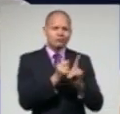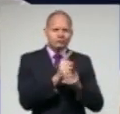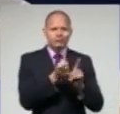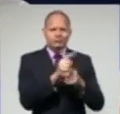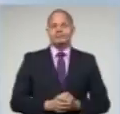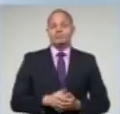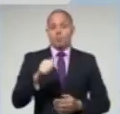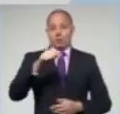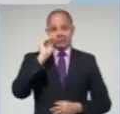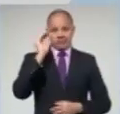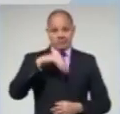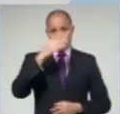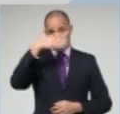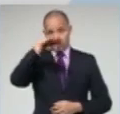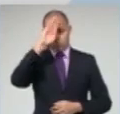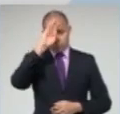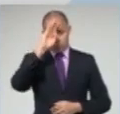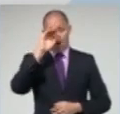we report